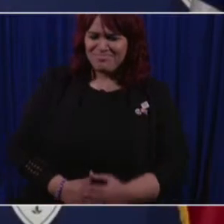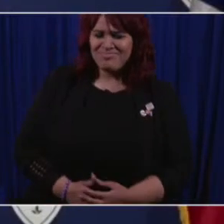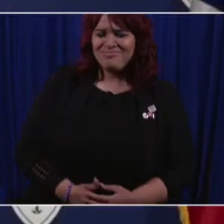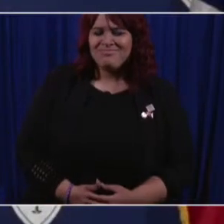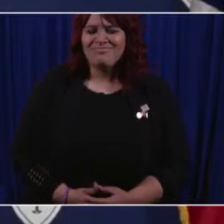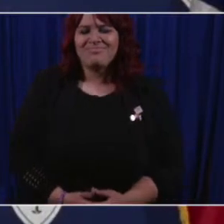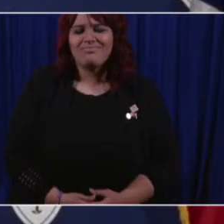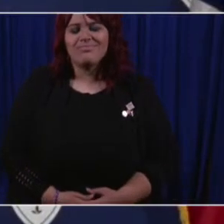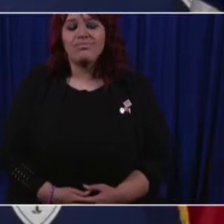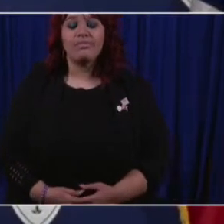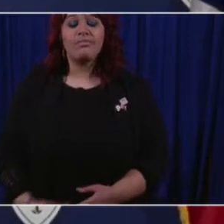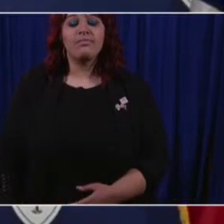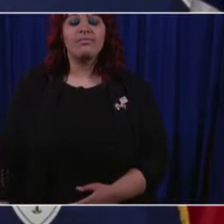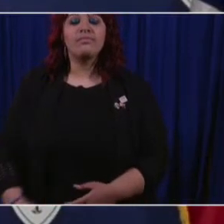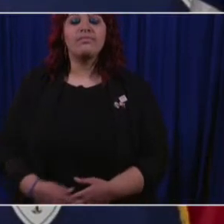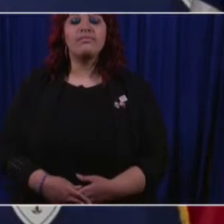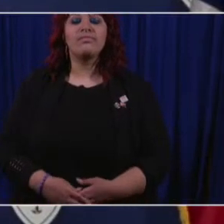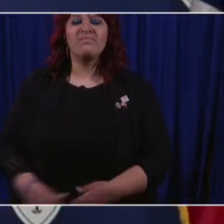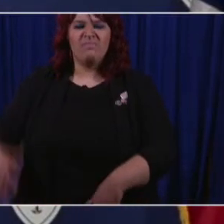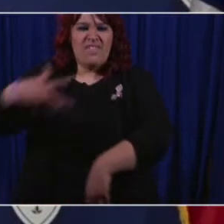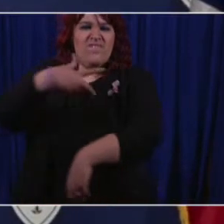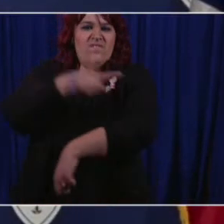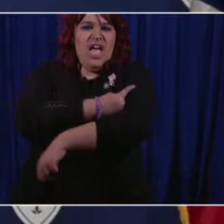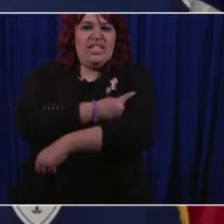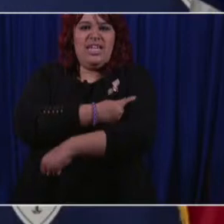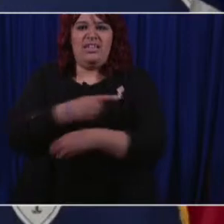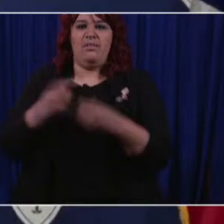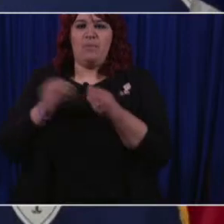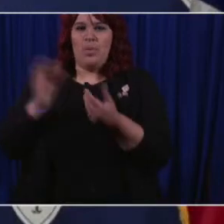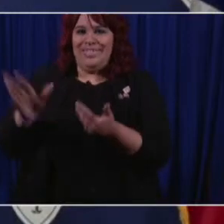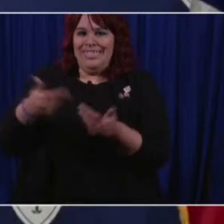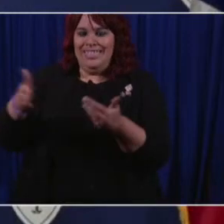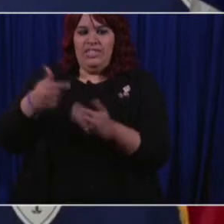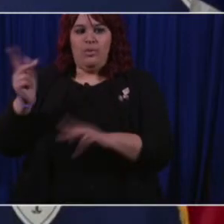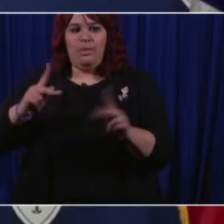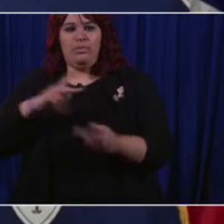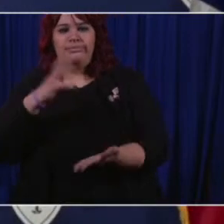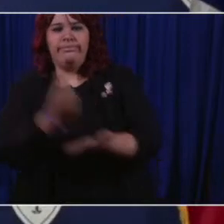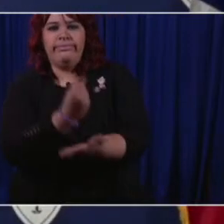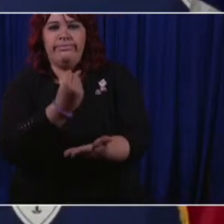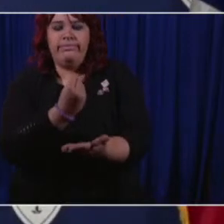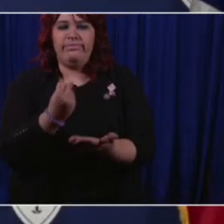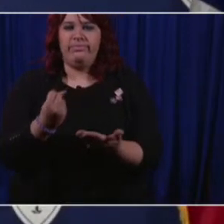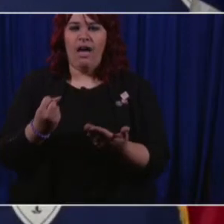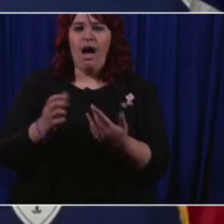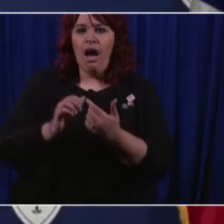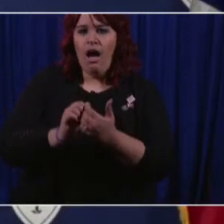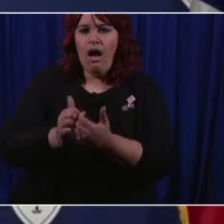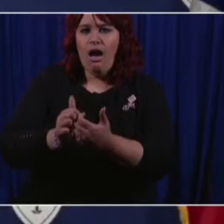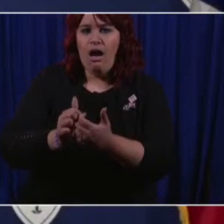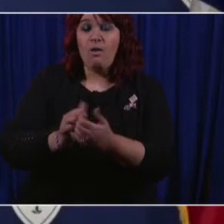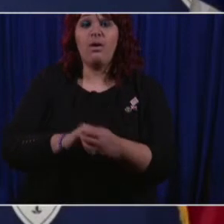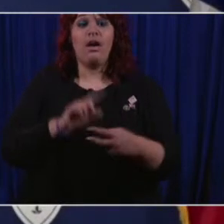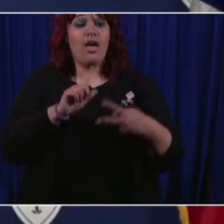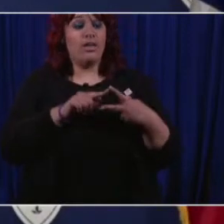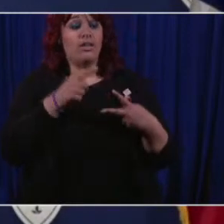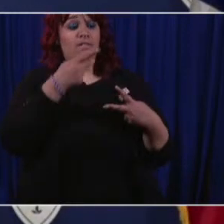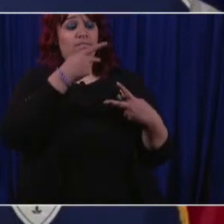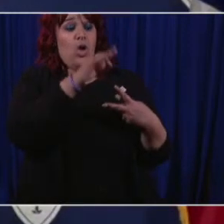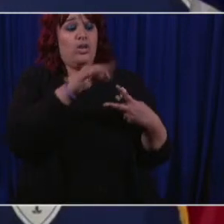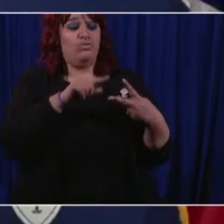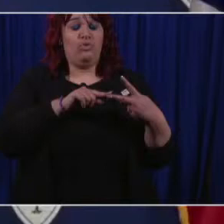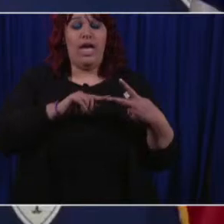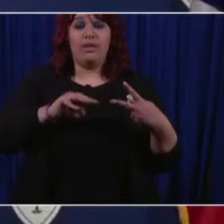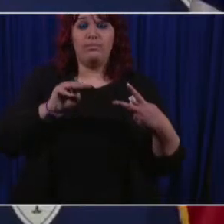do to make the vaccine more accessible if that is our ticket out? And what assurances do you have from Pfizer and Moderna about how